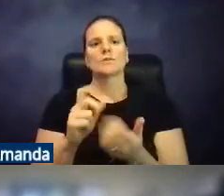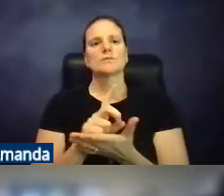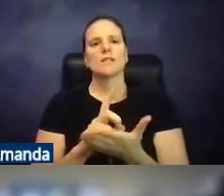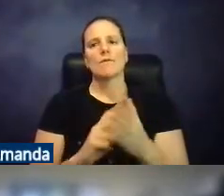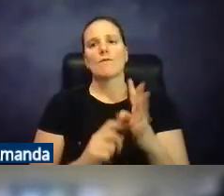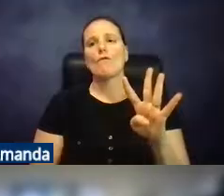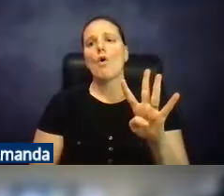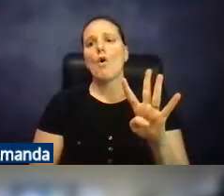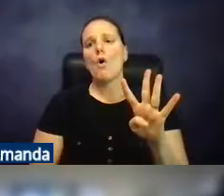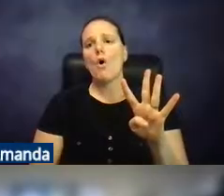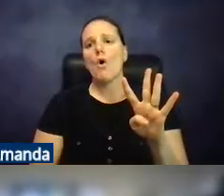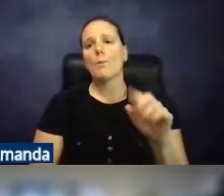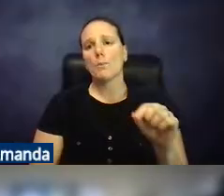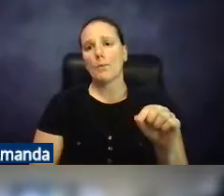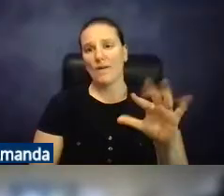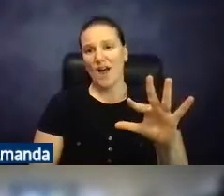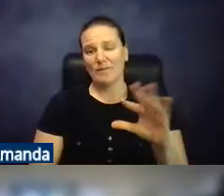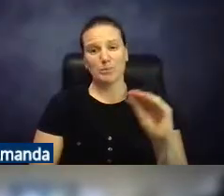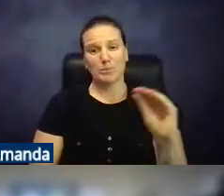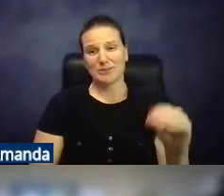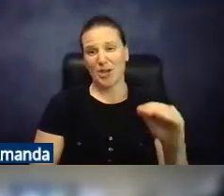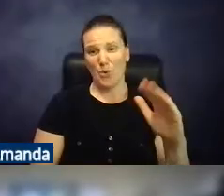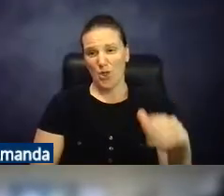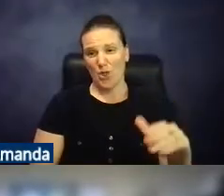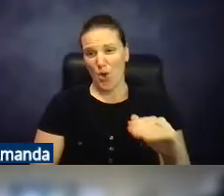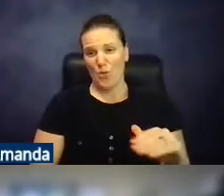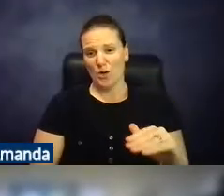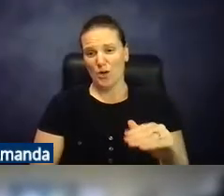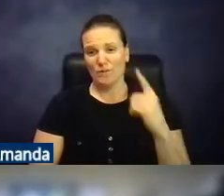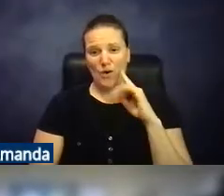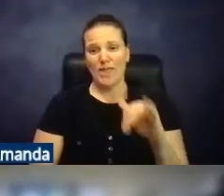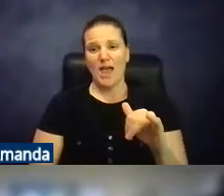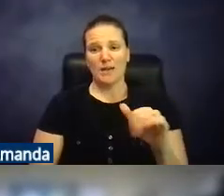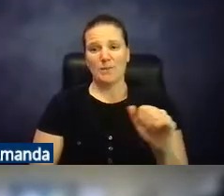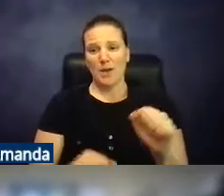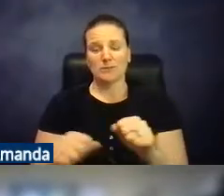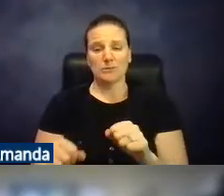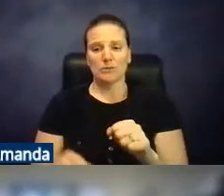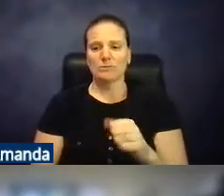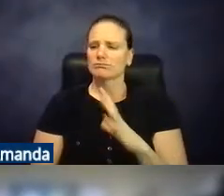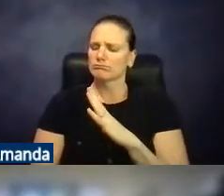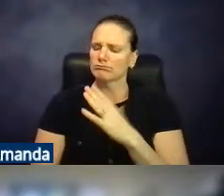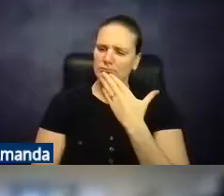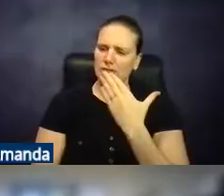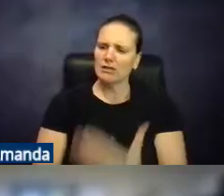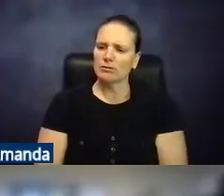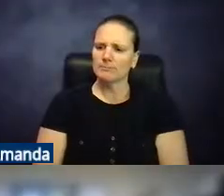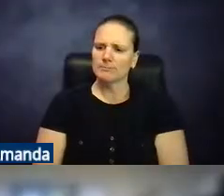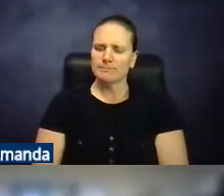or lower and try to keep that as low as possible for grades. Thank you. Yeah, you're welcome.